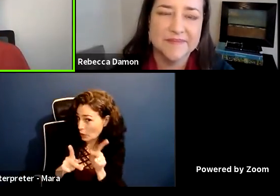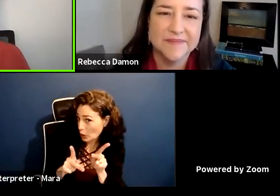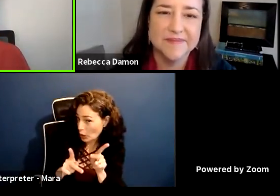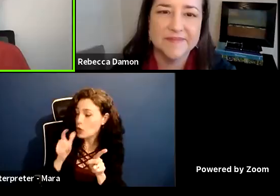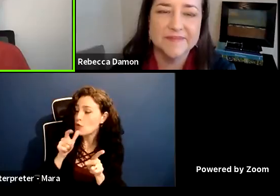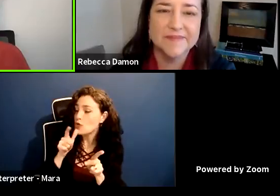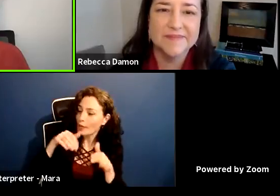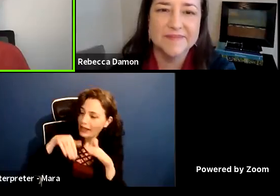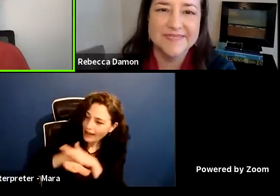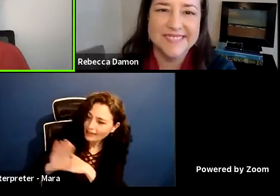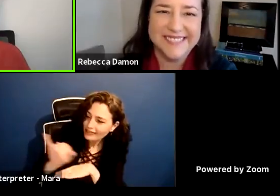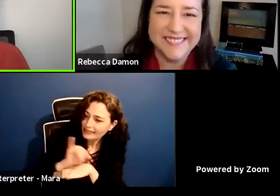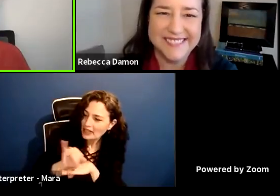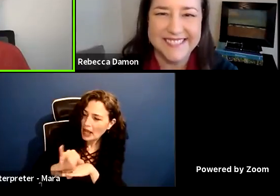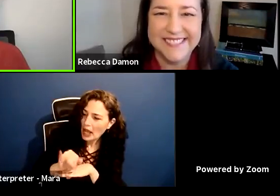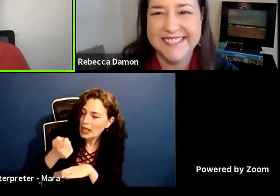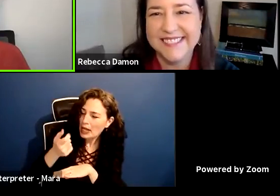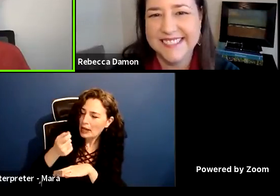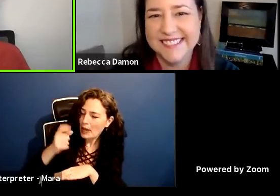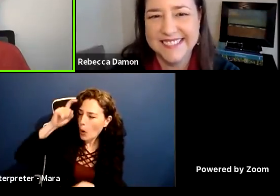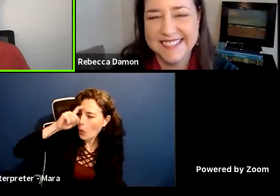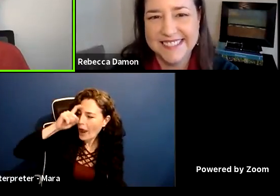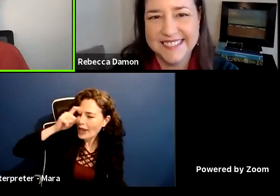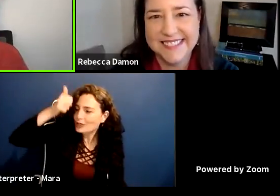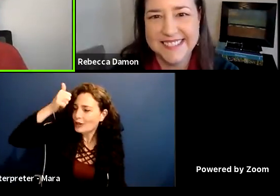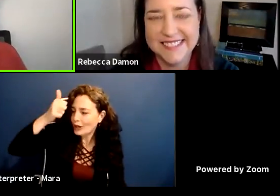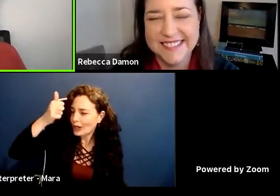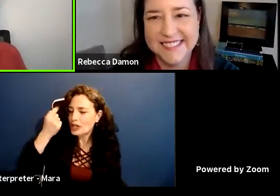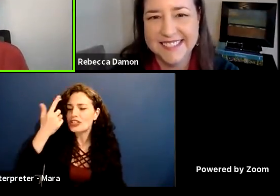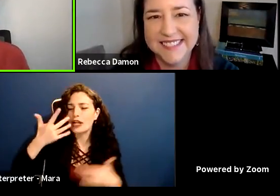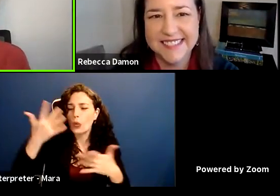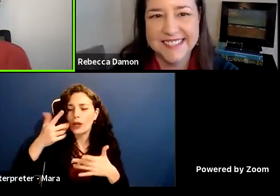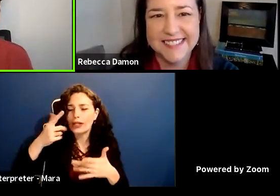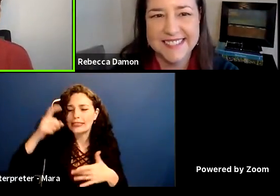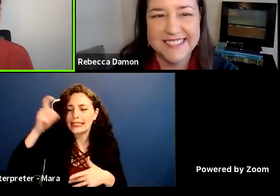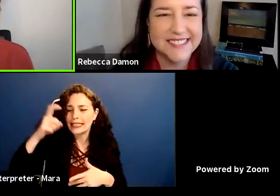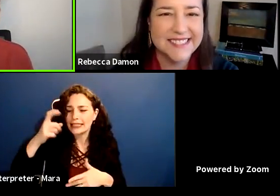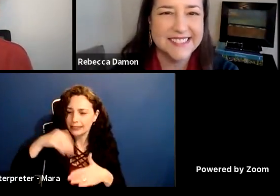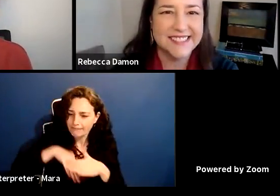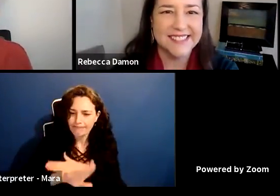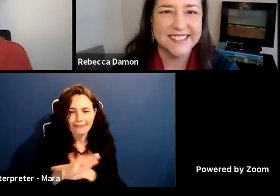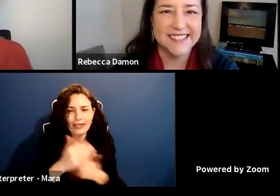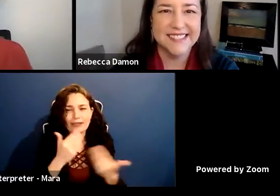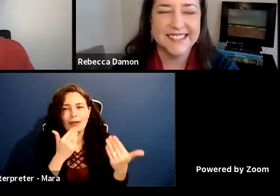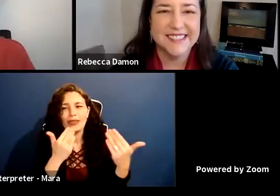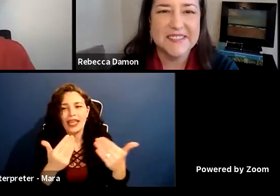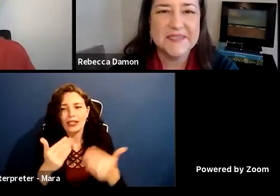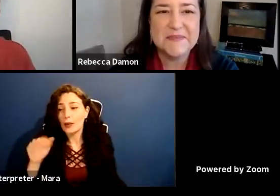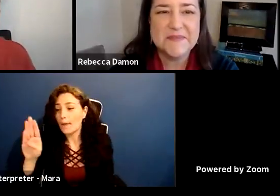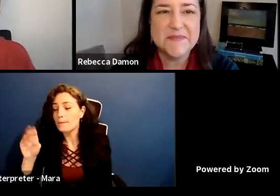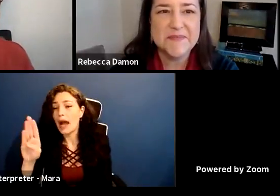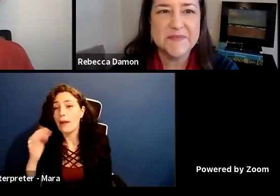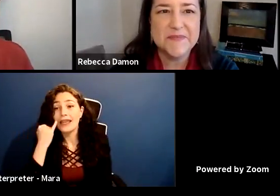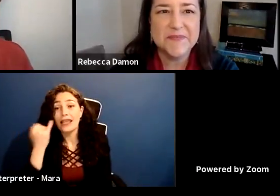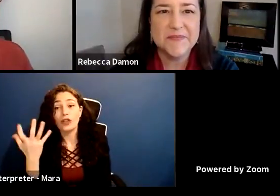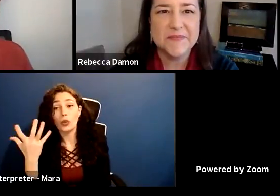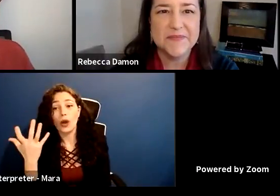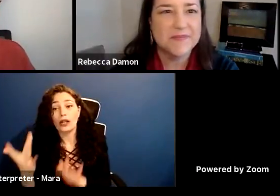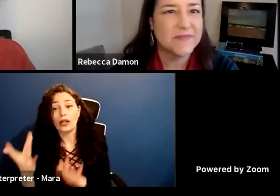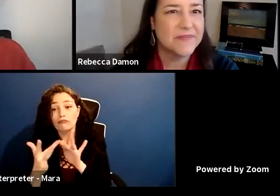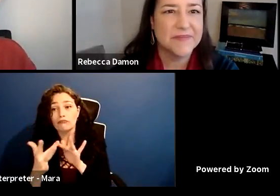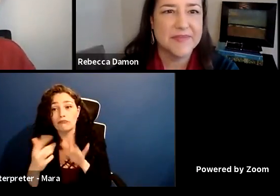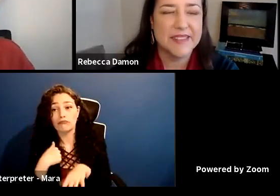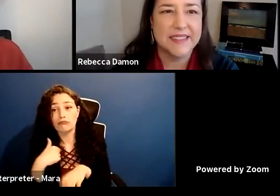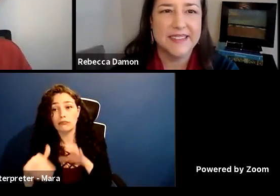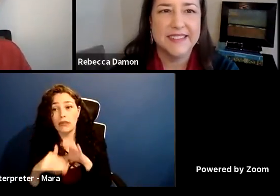little bit wiser with understanding what's needed. So thank you very much. Gabby, I would say if they want to reach me, they can